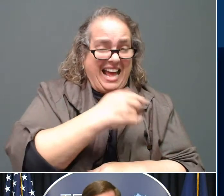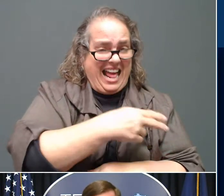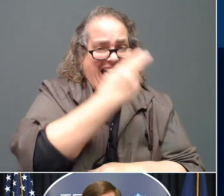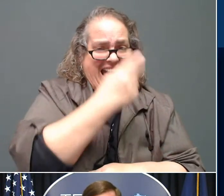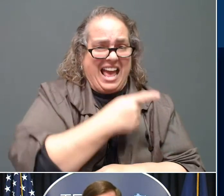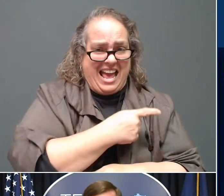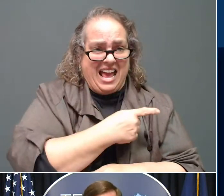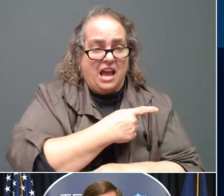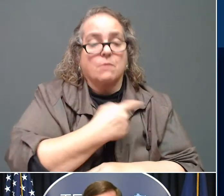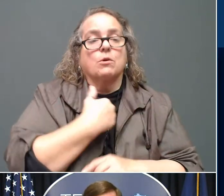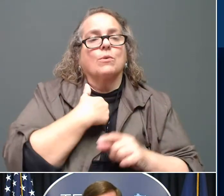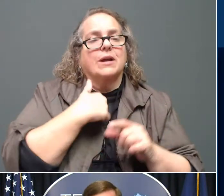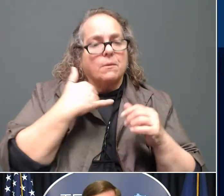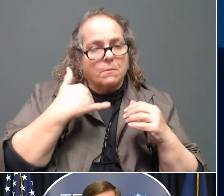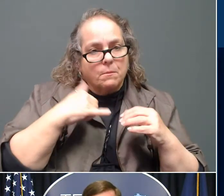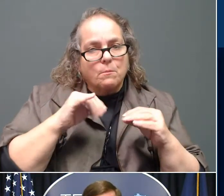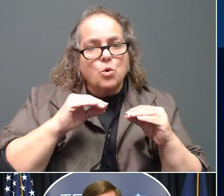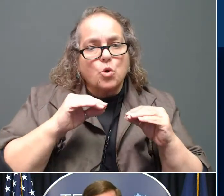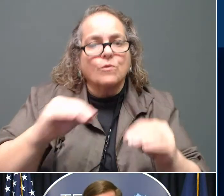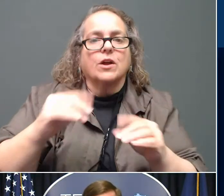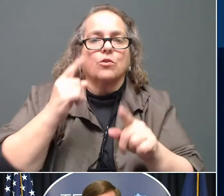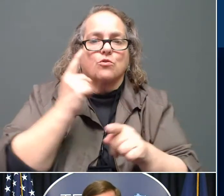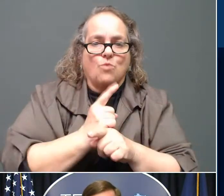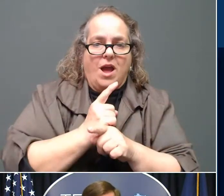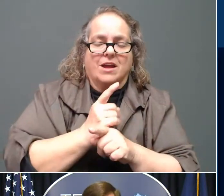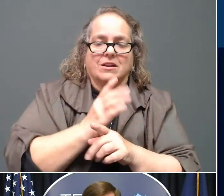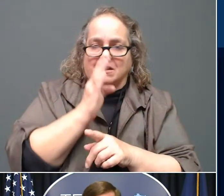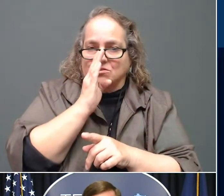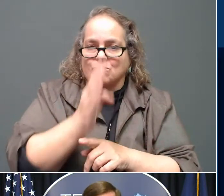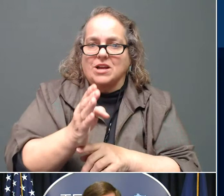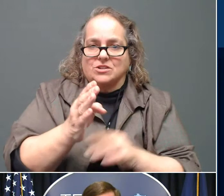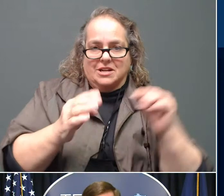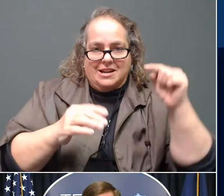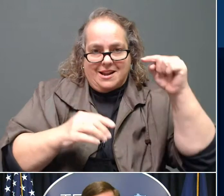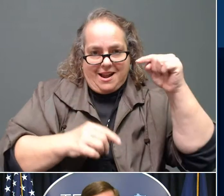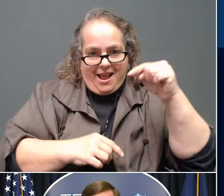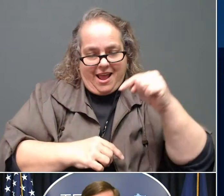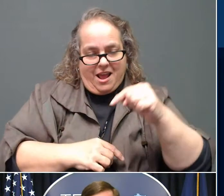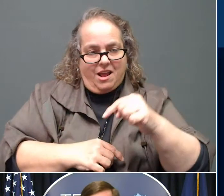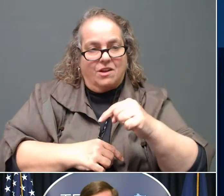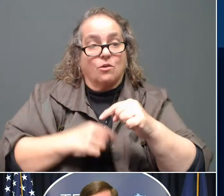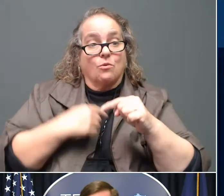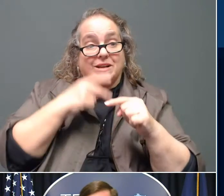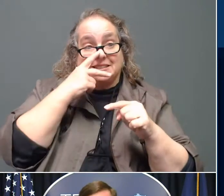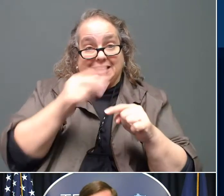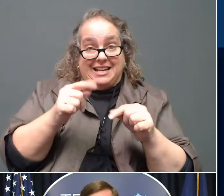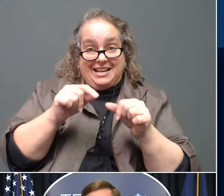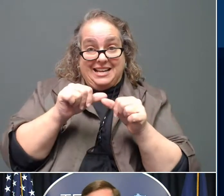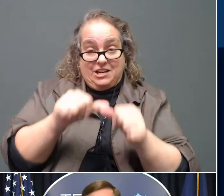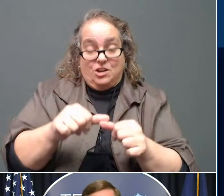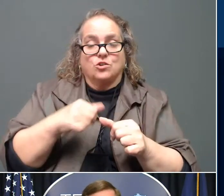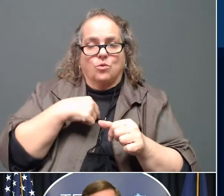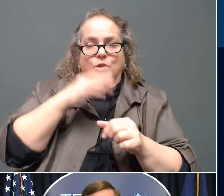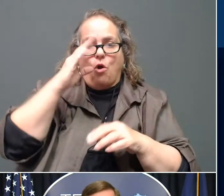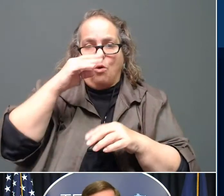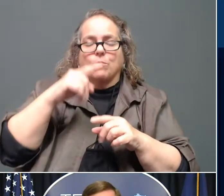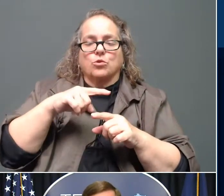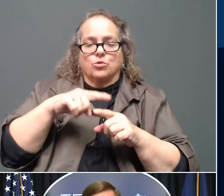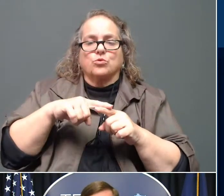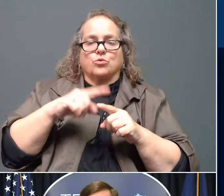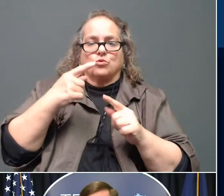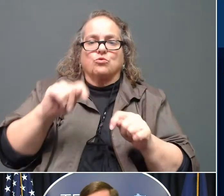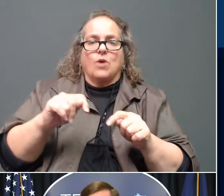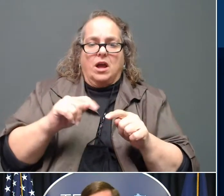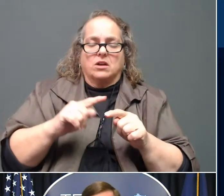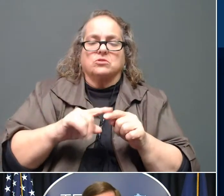continue, then we'll see what we can loosen, because certainly this is people wearing masks, doing the right